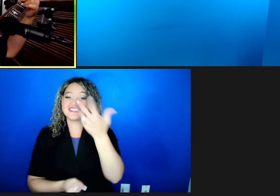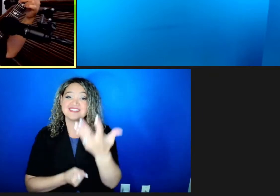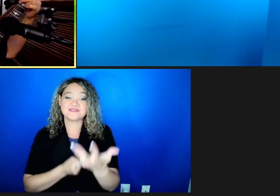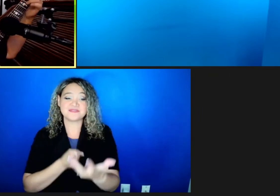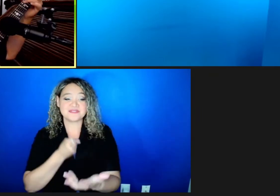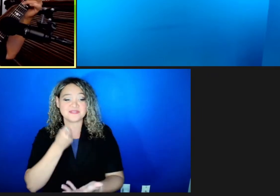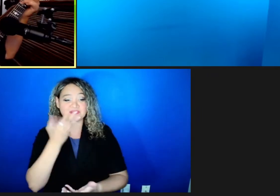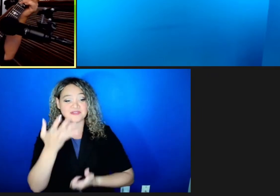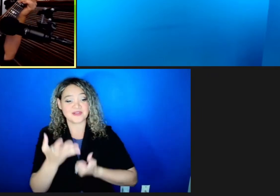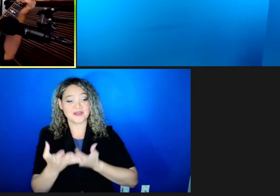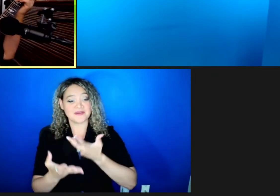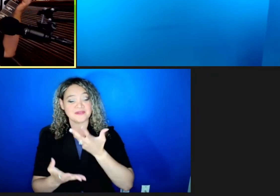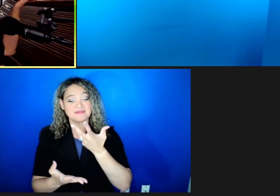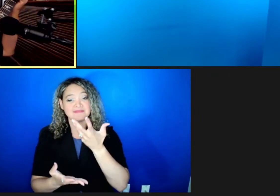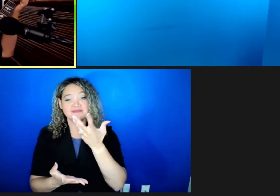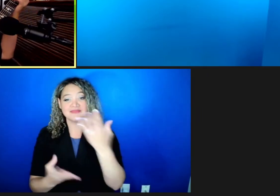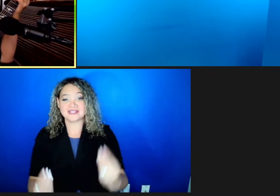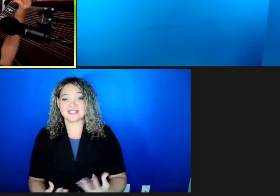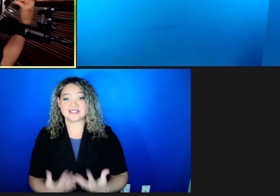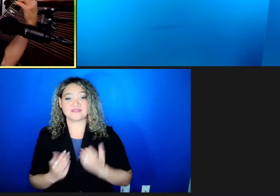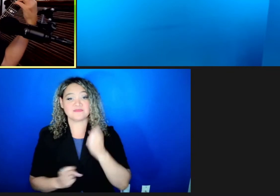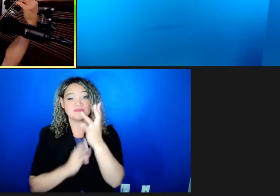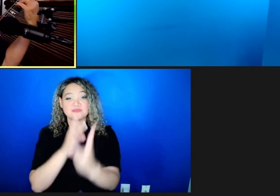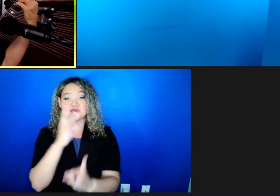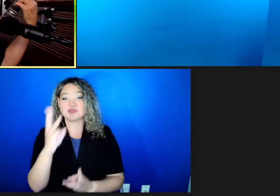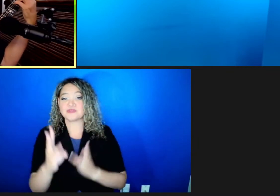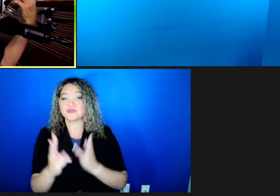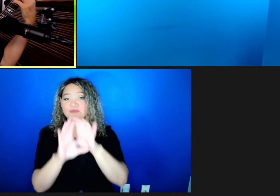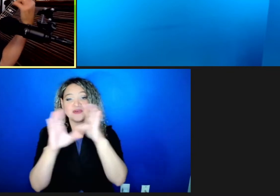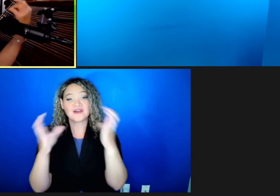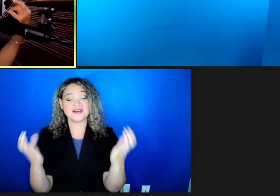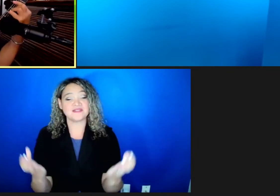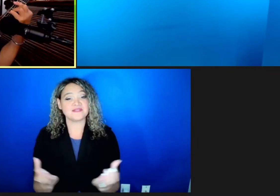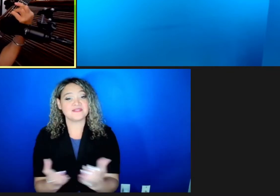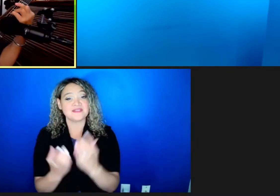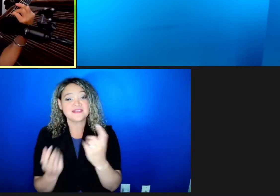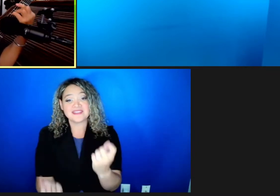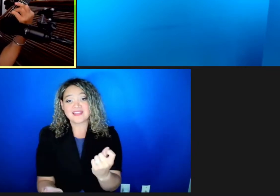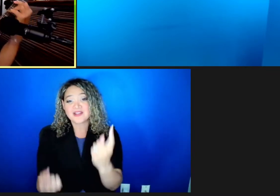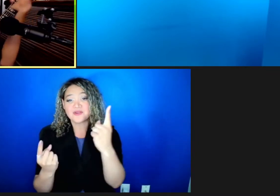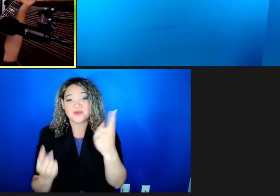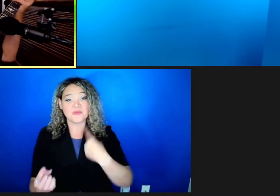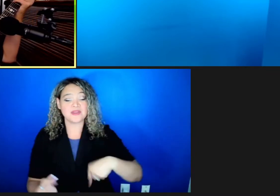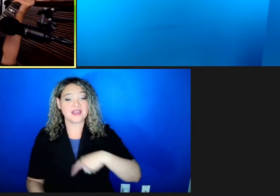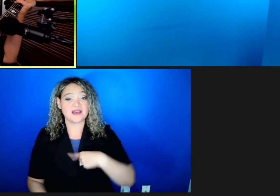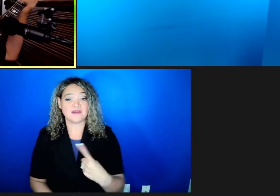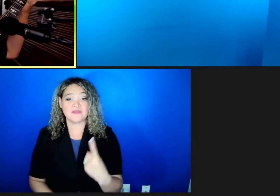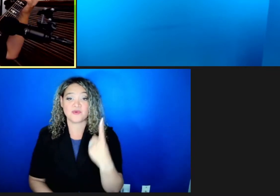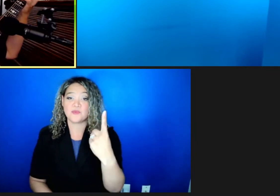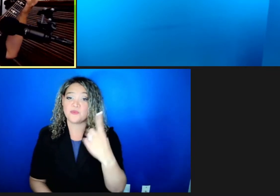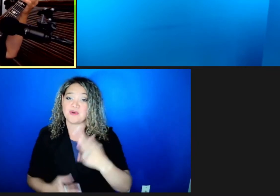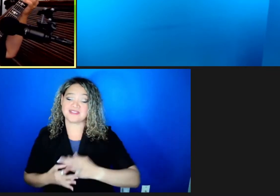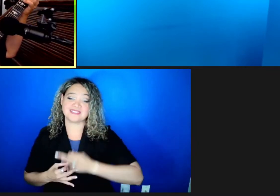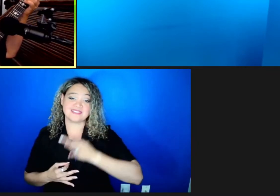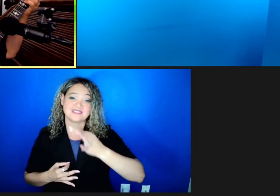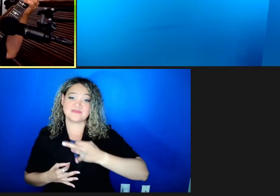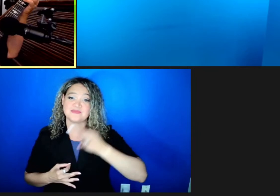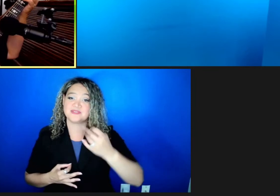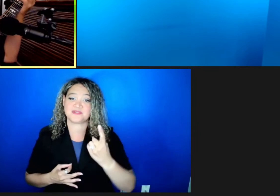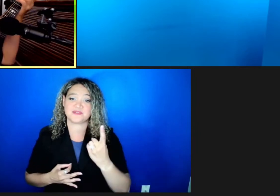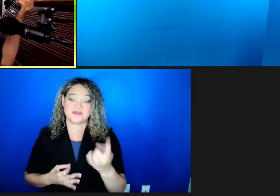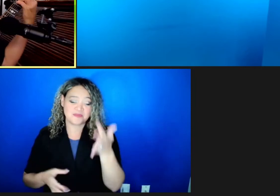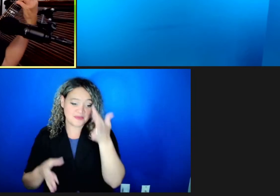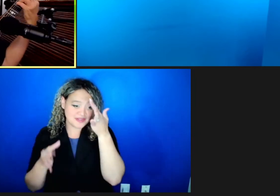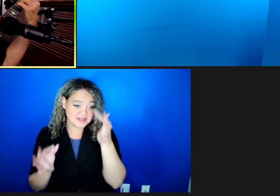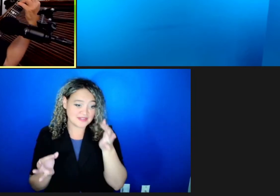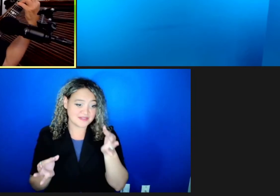the world around. For there is just one spirit, we have just one choice,